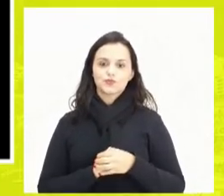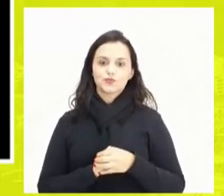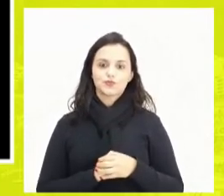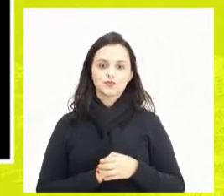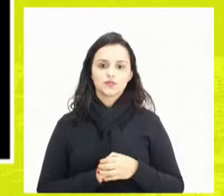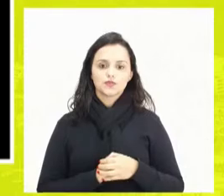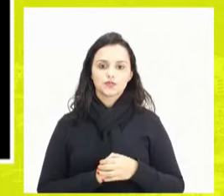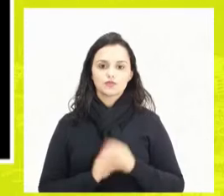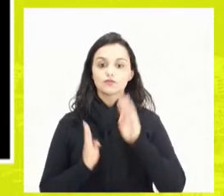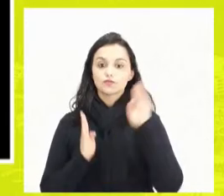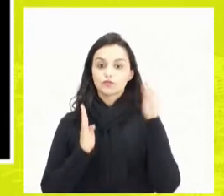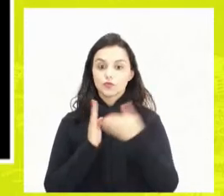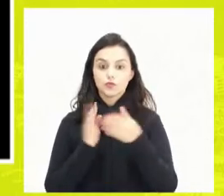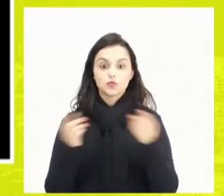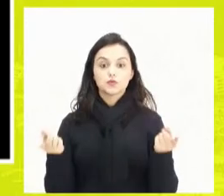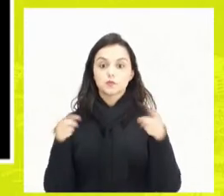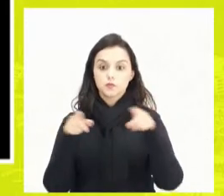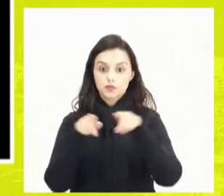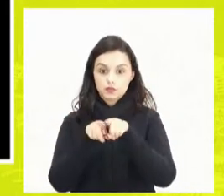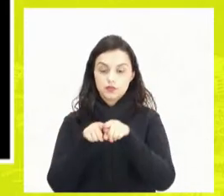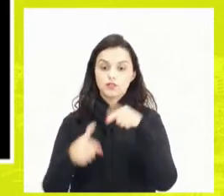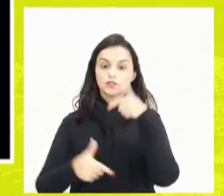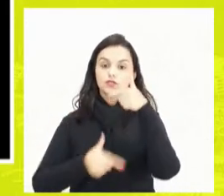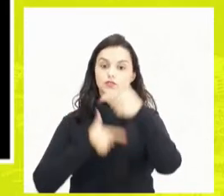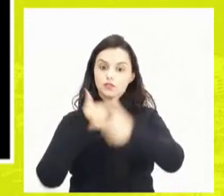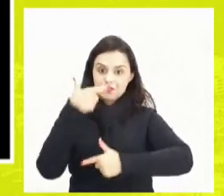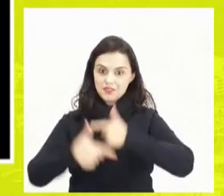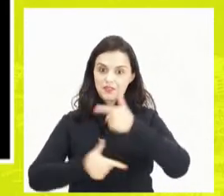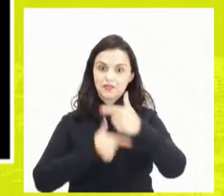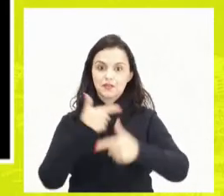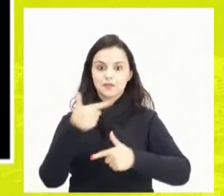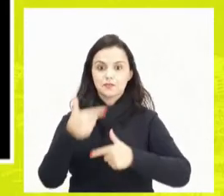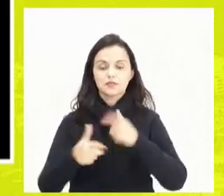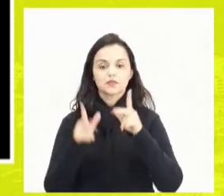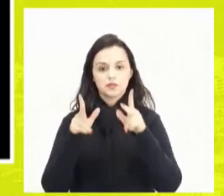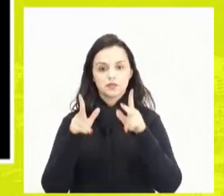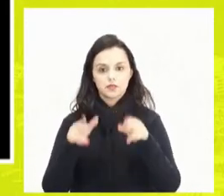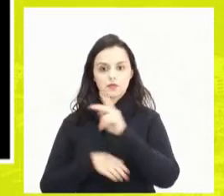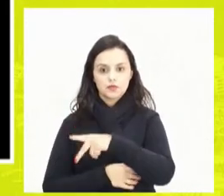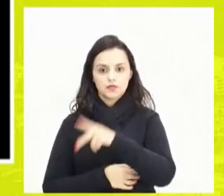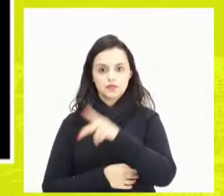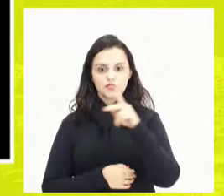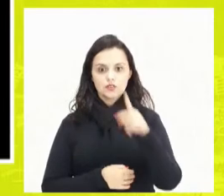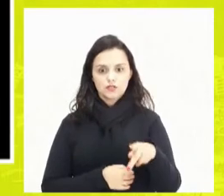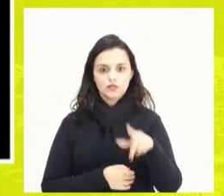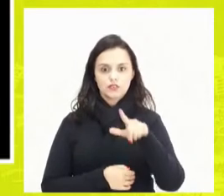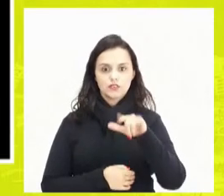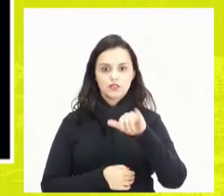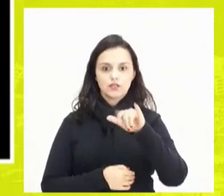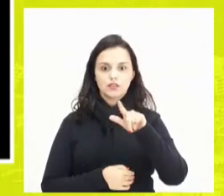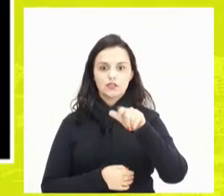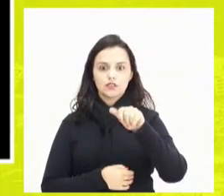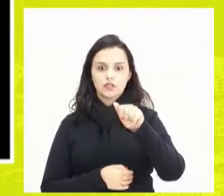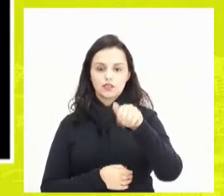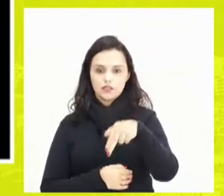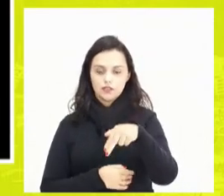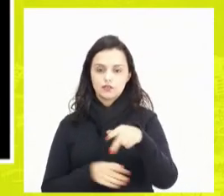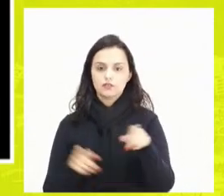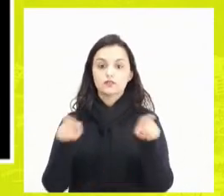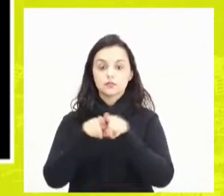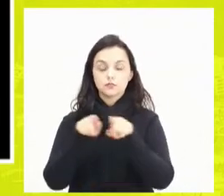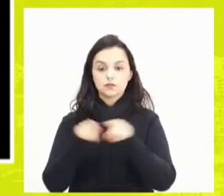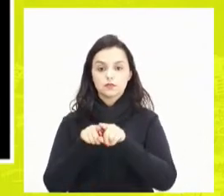this horizon ahead of us with all the partners that work with it especially with professor